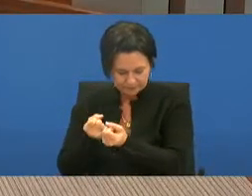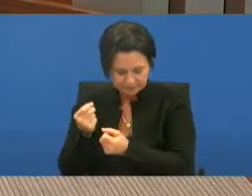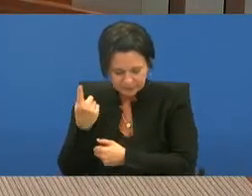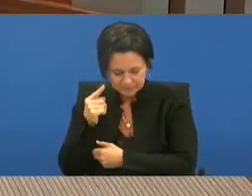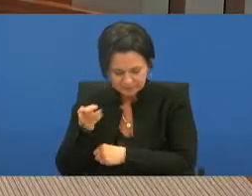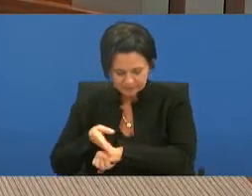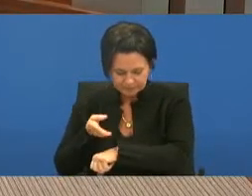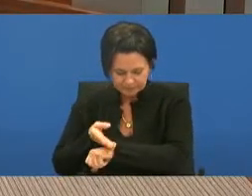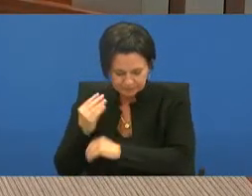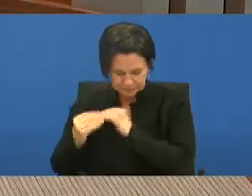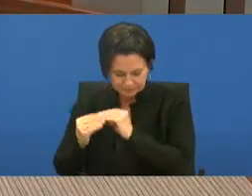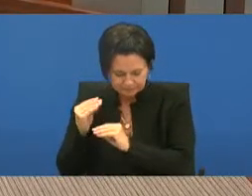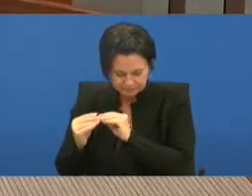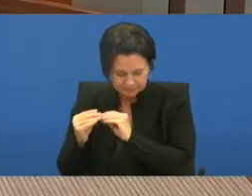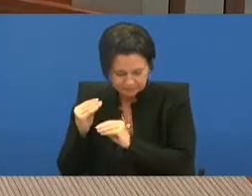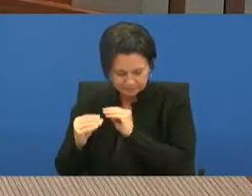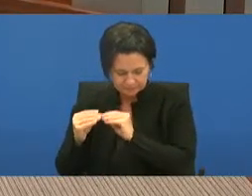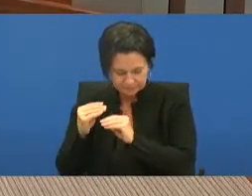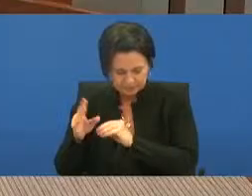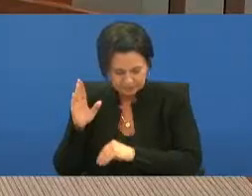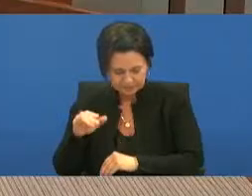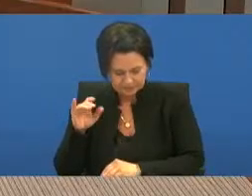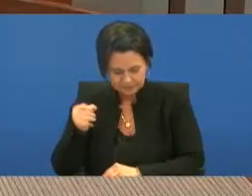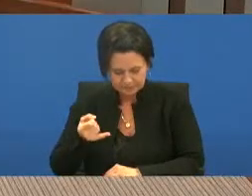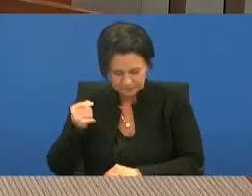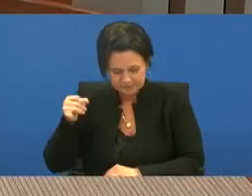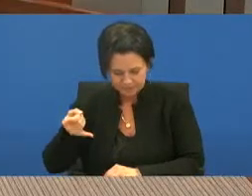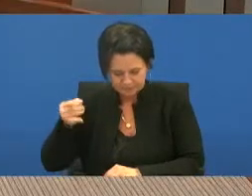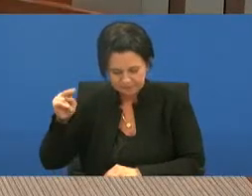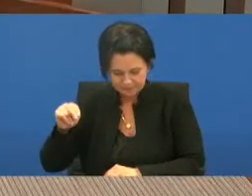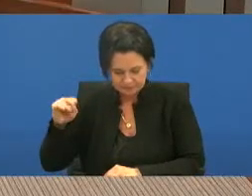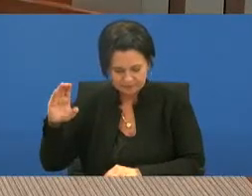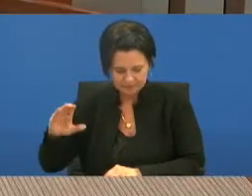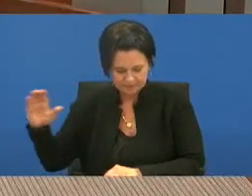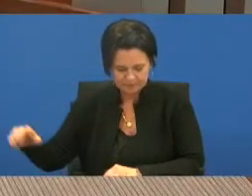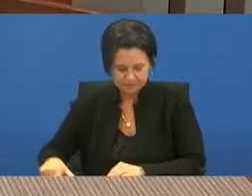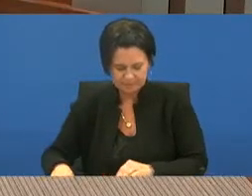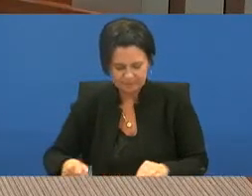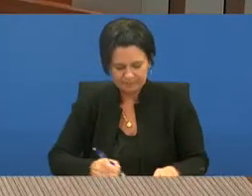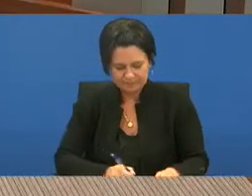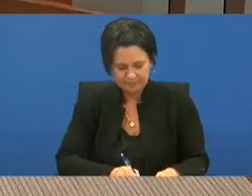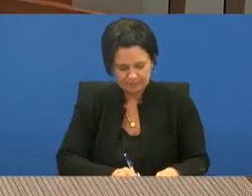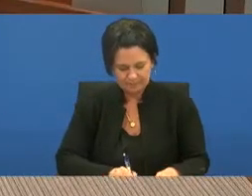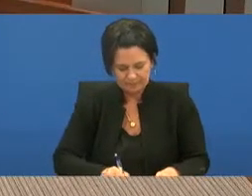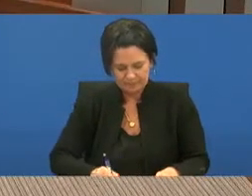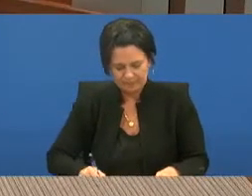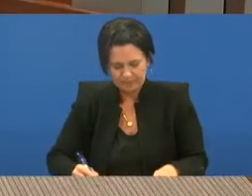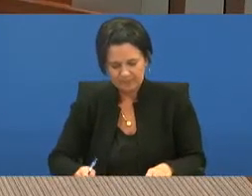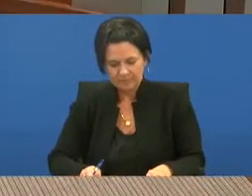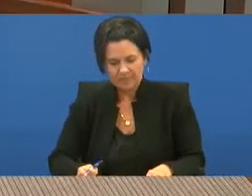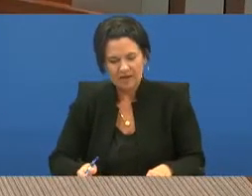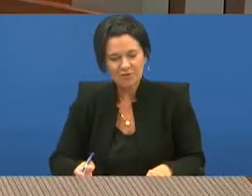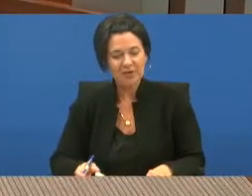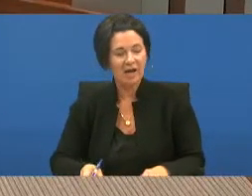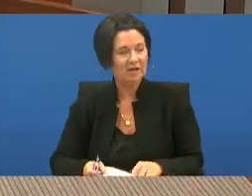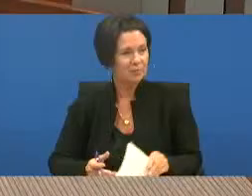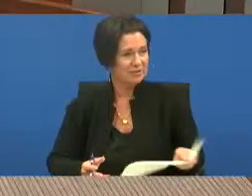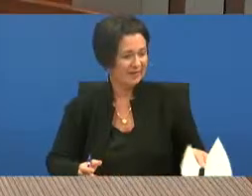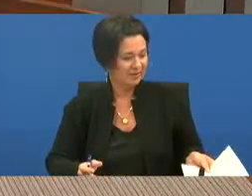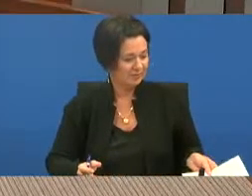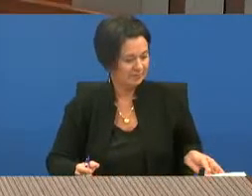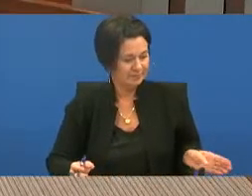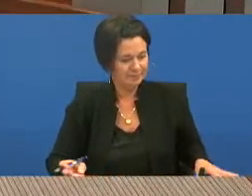and improvements to the community center by Jewel J. Newman Community Center. Anyone here wishing to speak on this item? Seeing none, we'll go to council. We have a